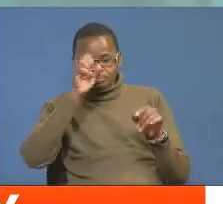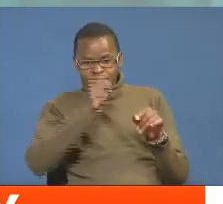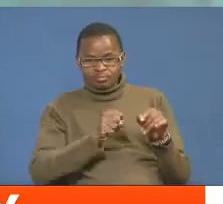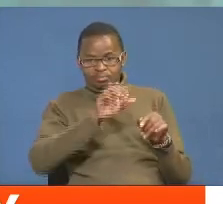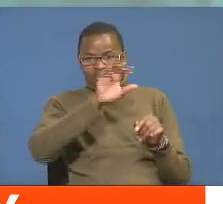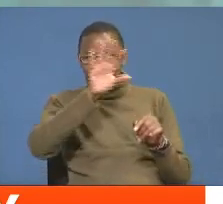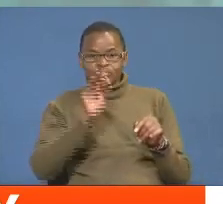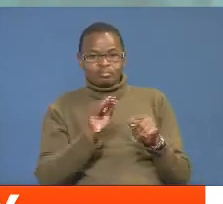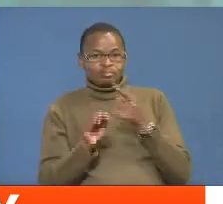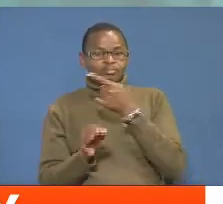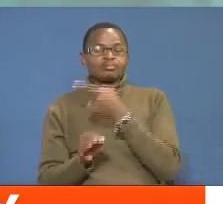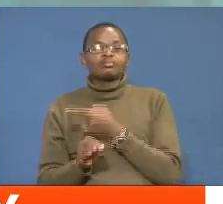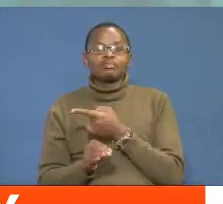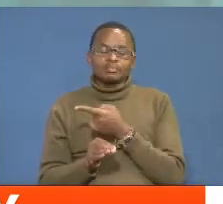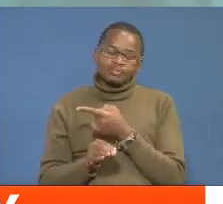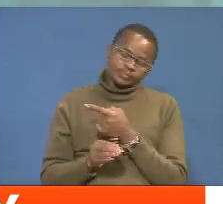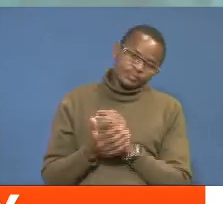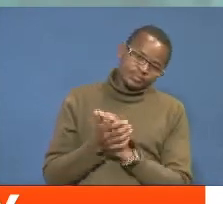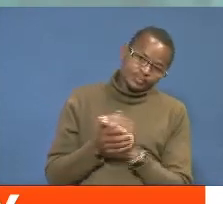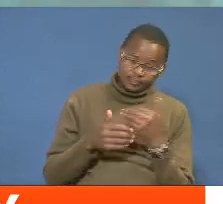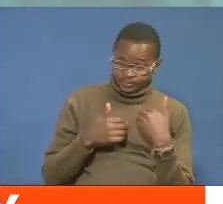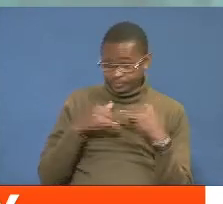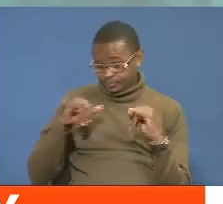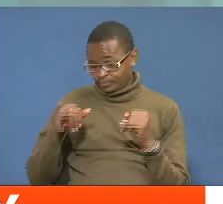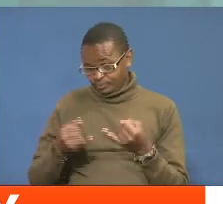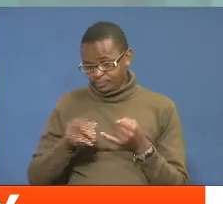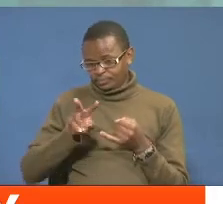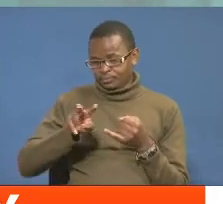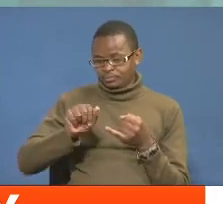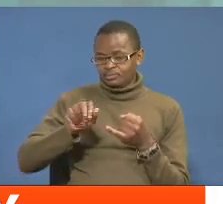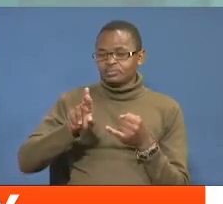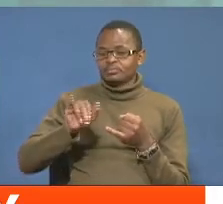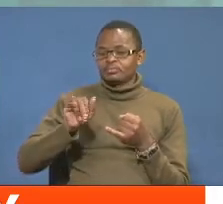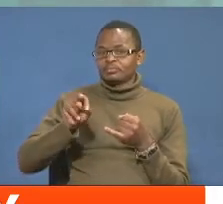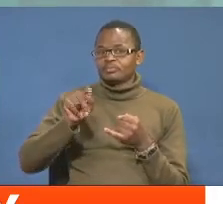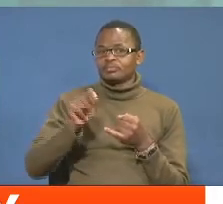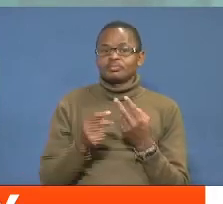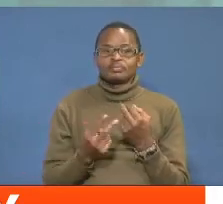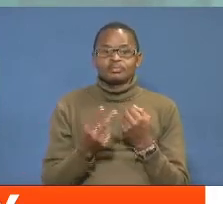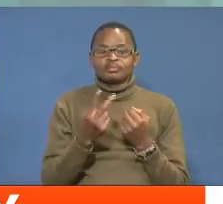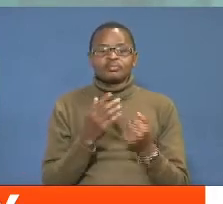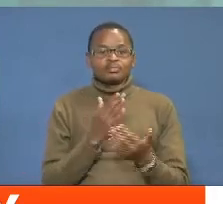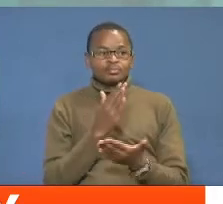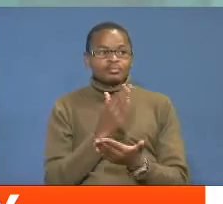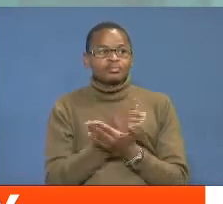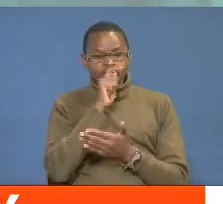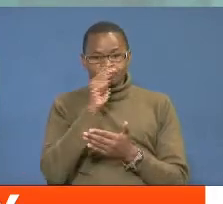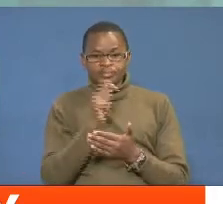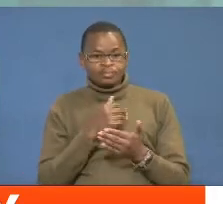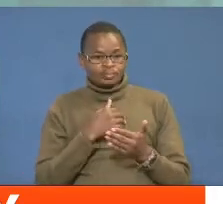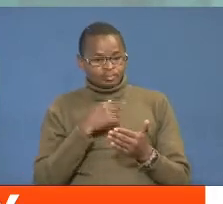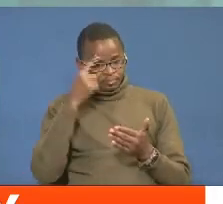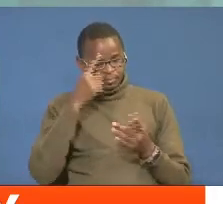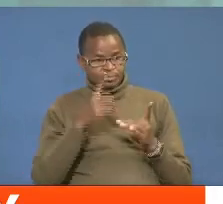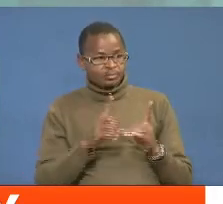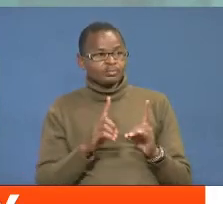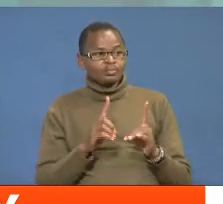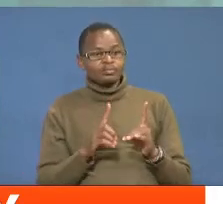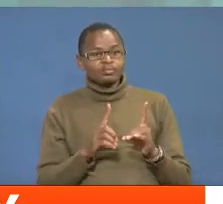Africa. Although they are having a new variant, they had to stop AstraZeneca and have other vaccines due